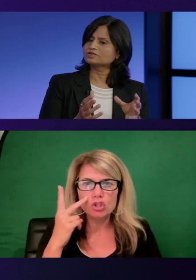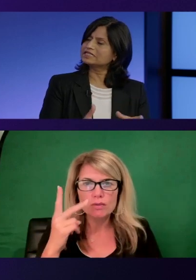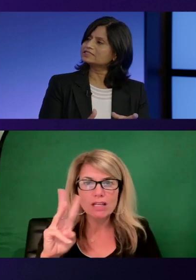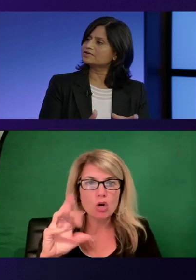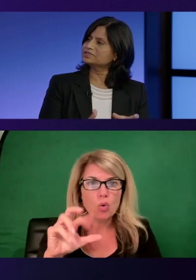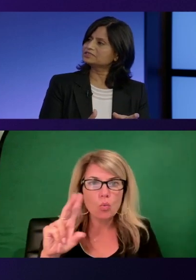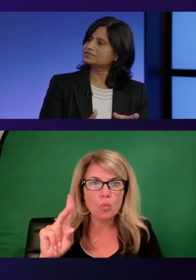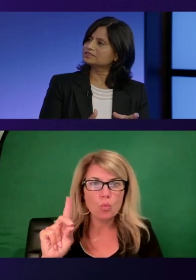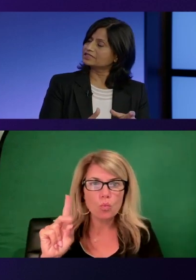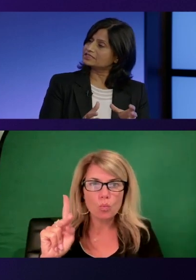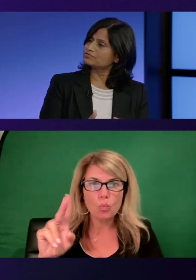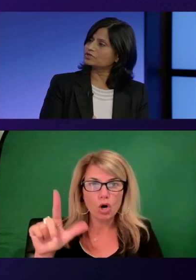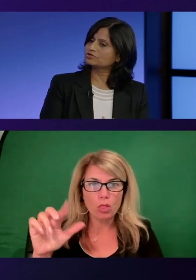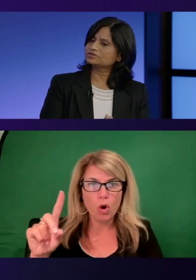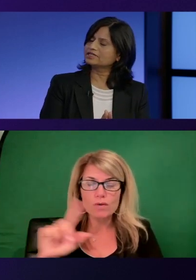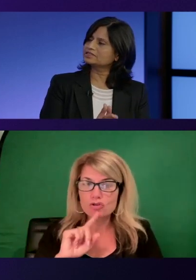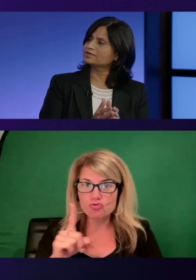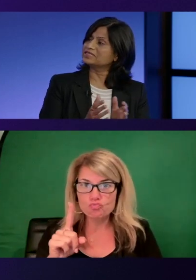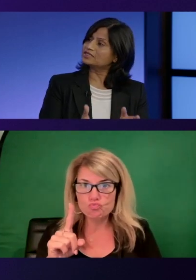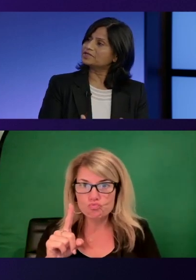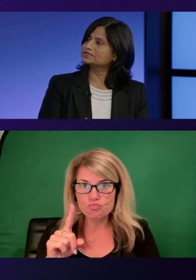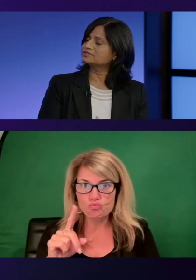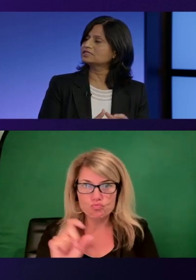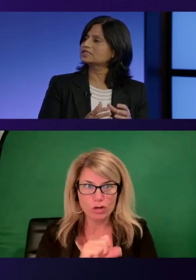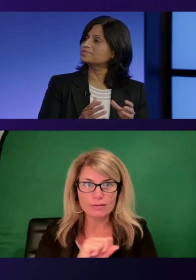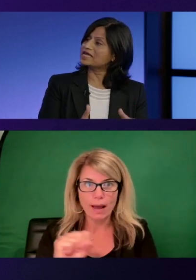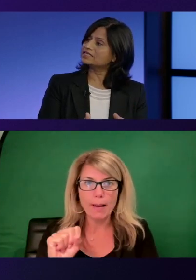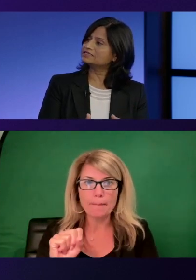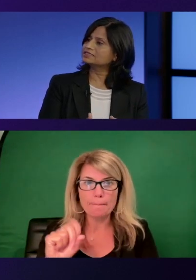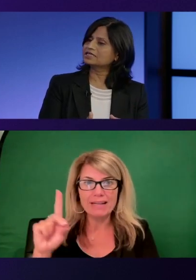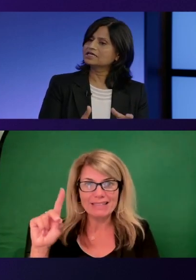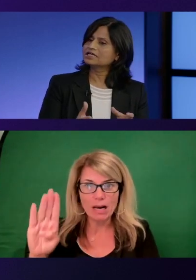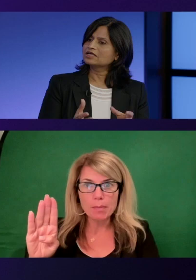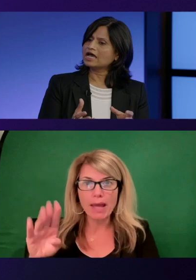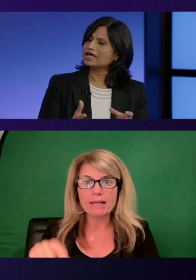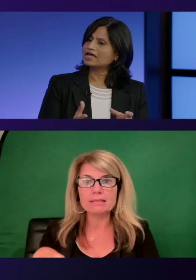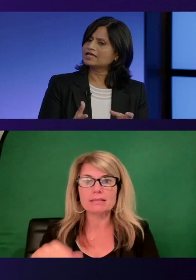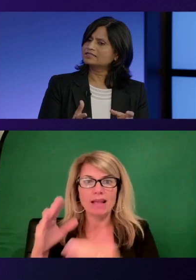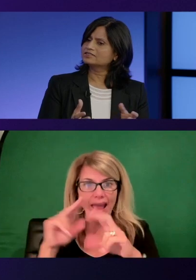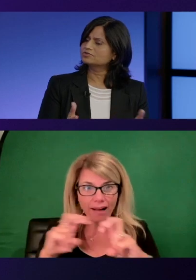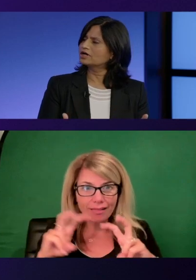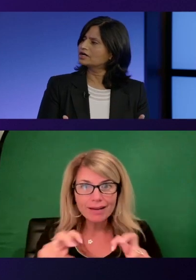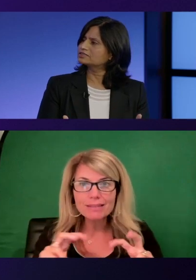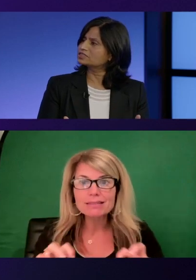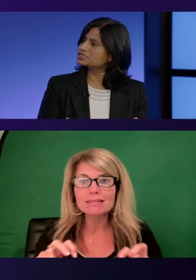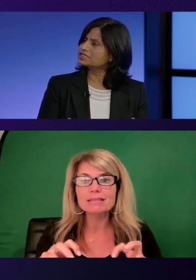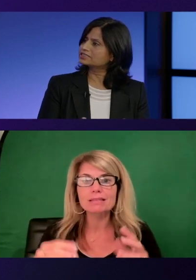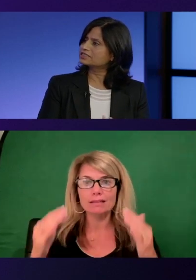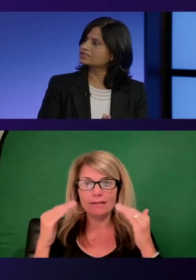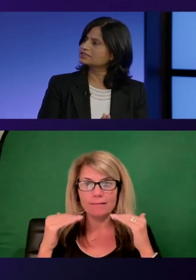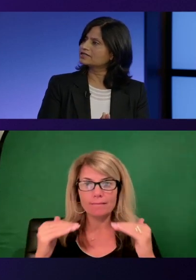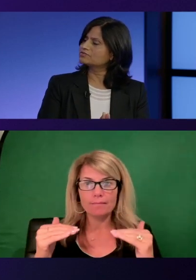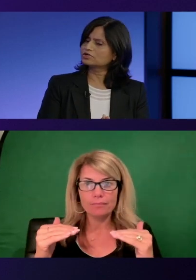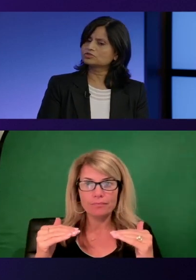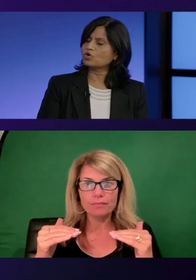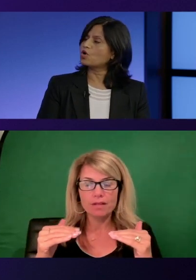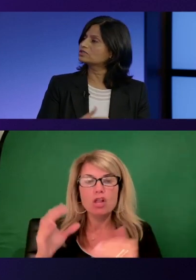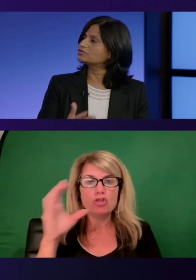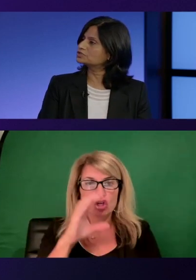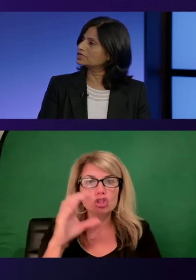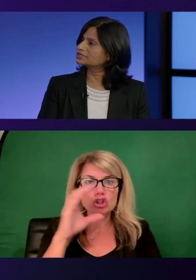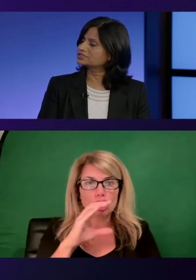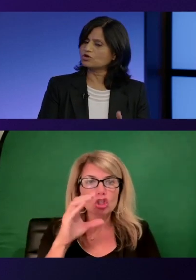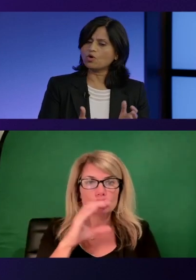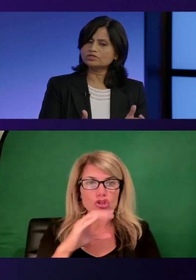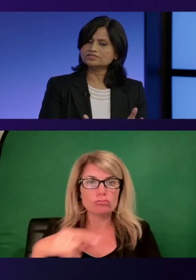are real-time workloads, real-time databases, real-time analytics, and the search indexing kind of workloads, or